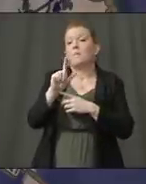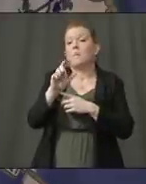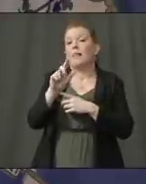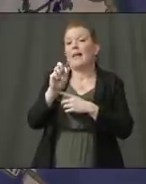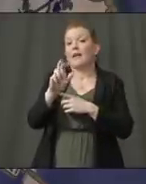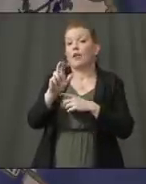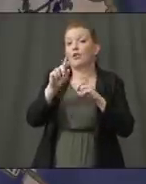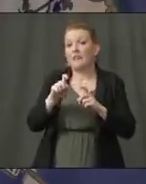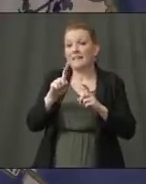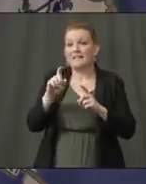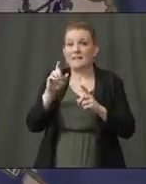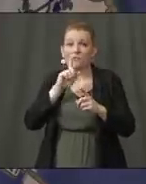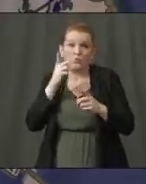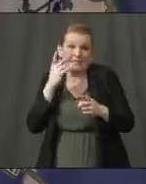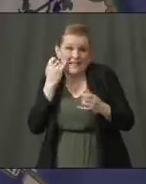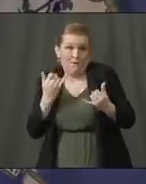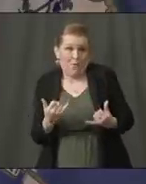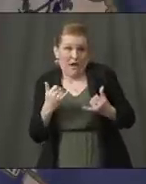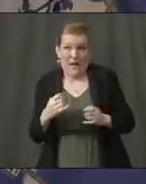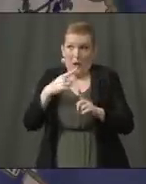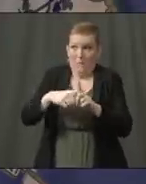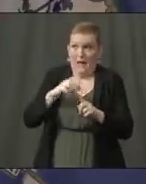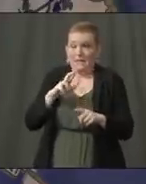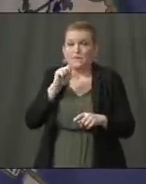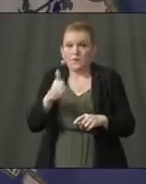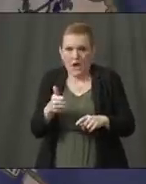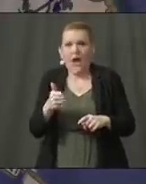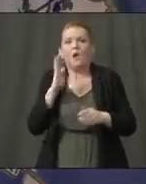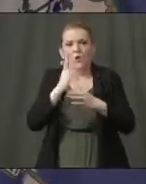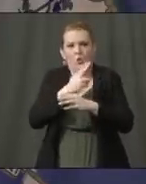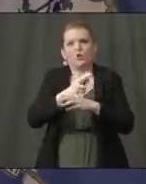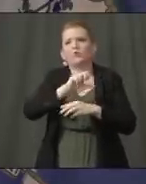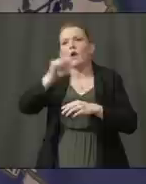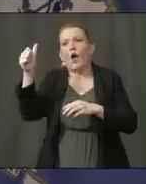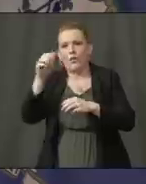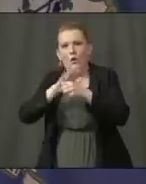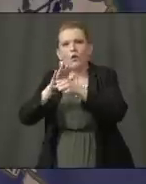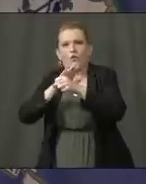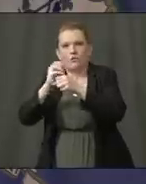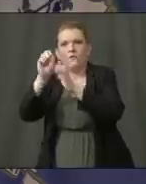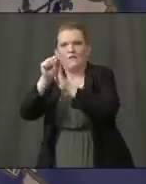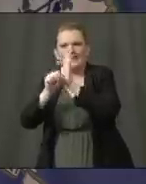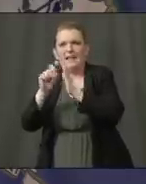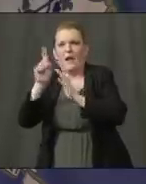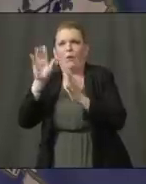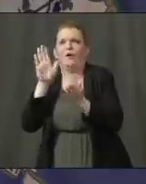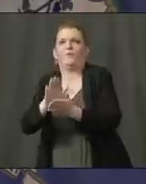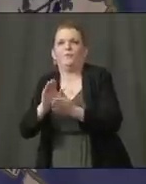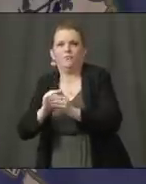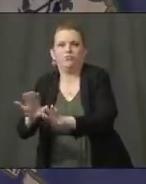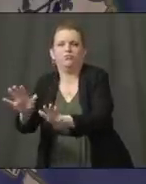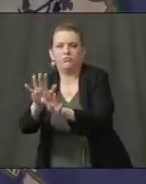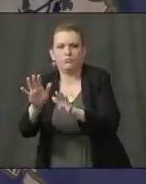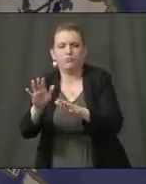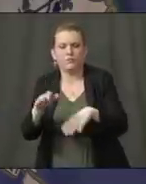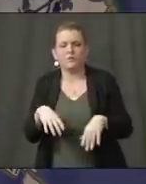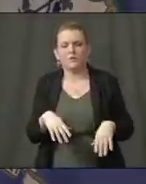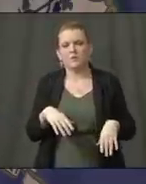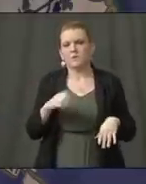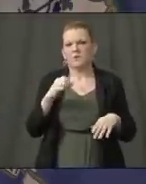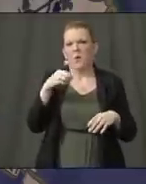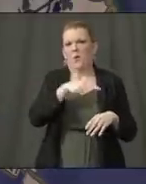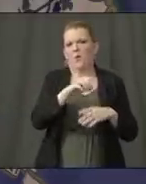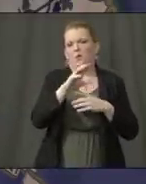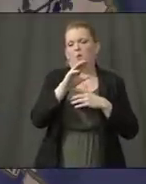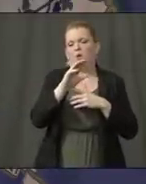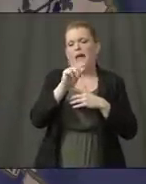used in the other parts of the states for reasons I described before. Well, the Governor, one of the reasons I asked that question is trying to get a sense of the extent to